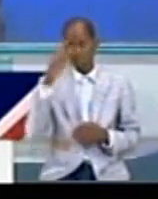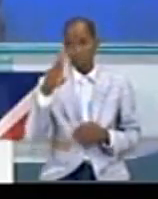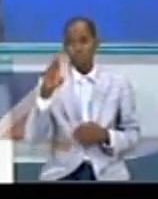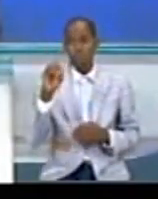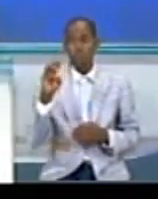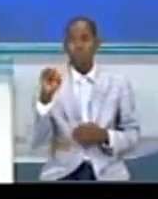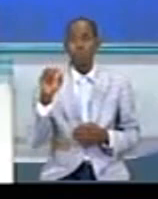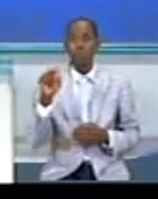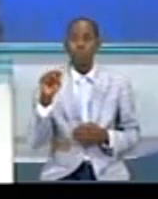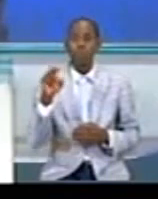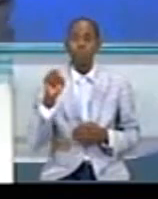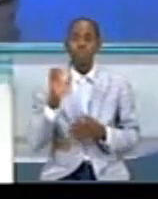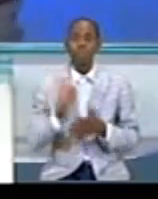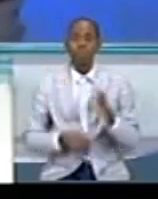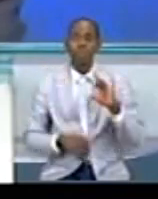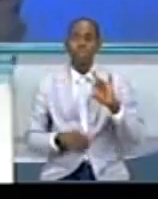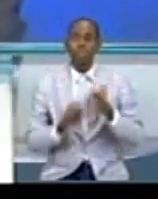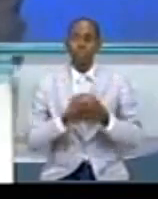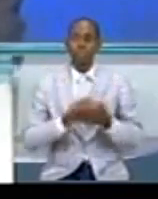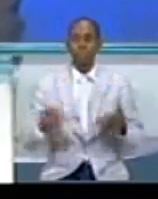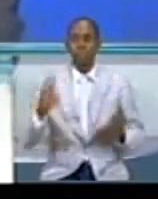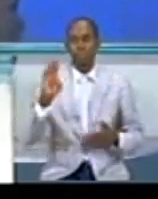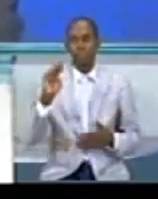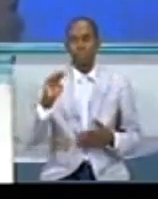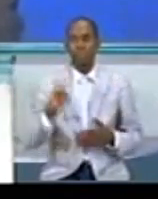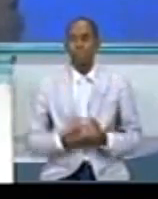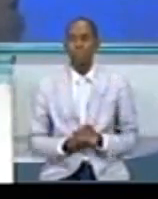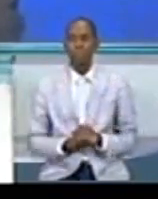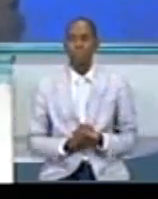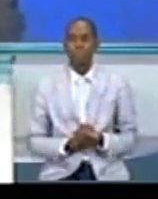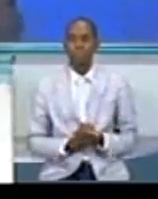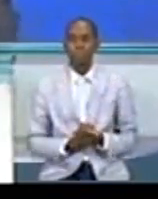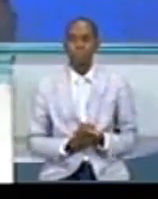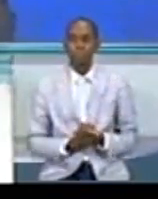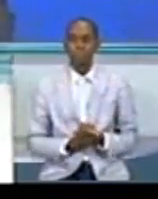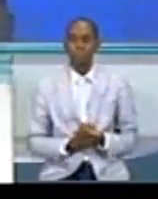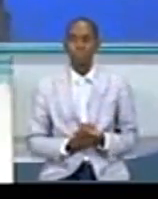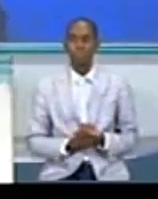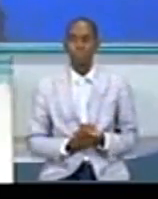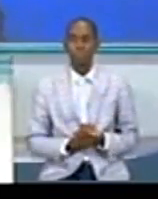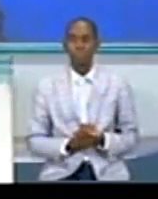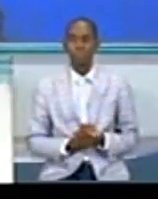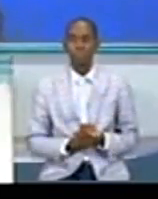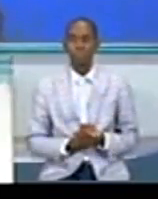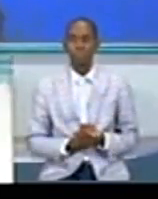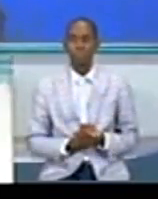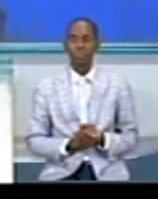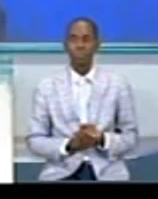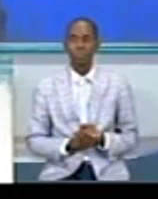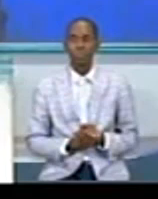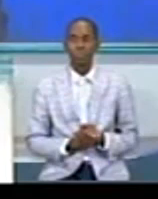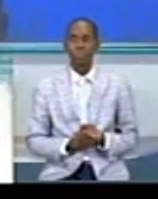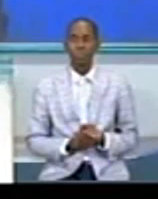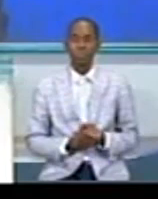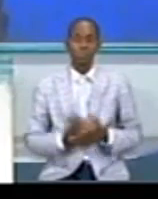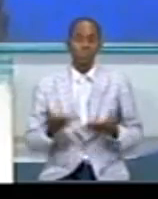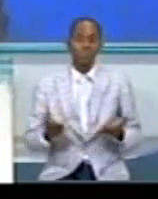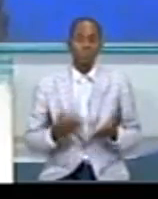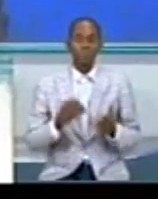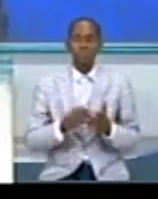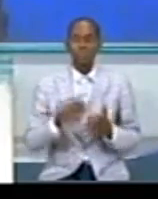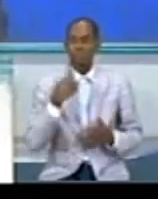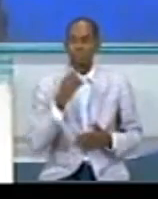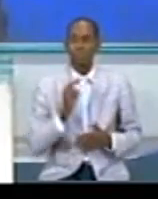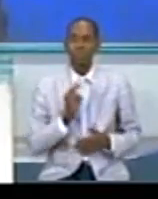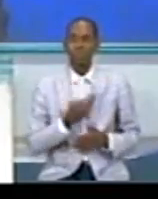verse 14. Romans chapter 8. Reading from verse 14. Here he tells